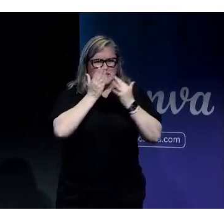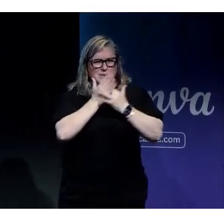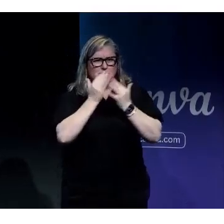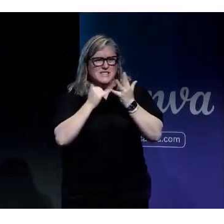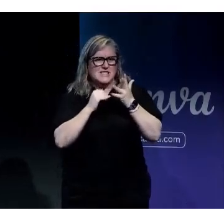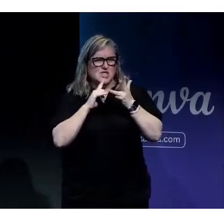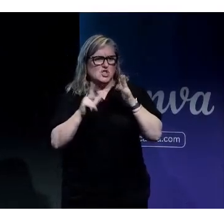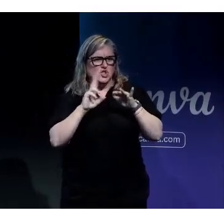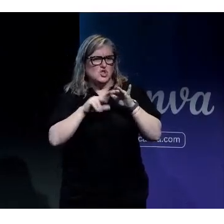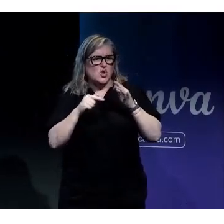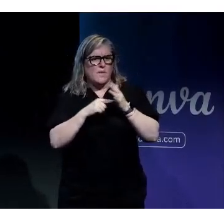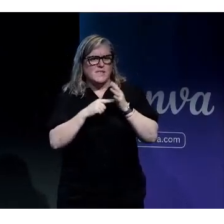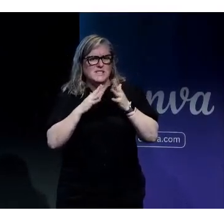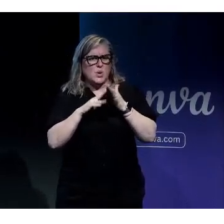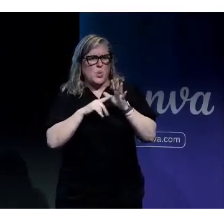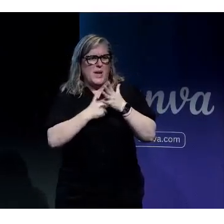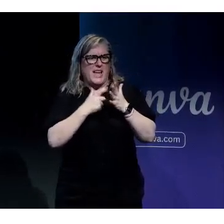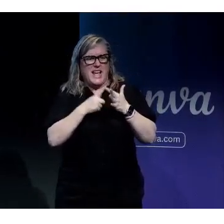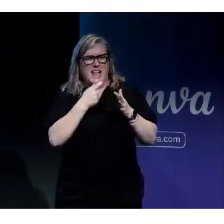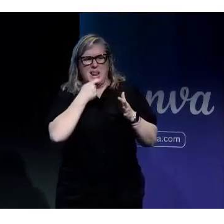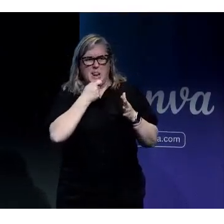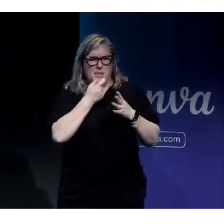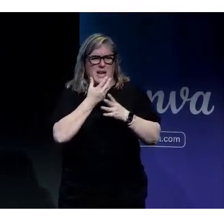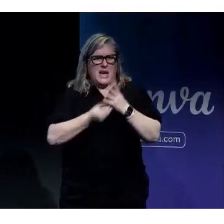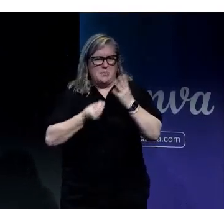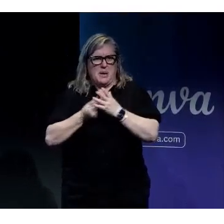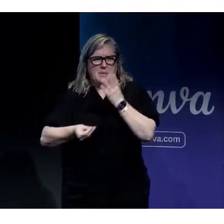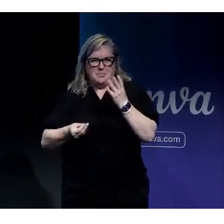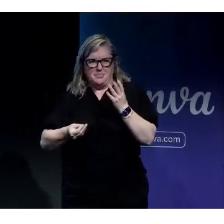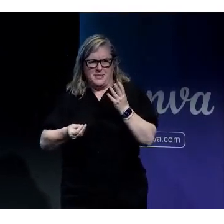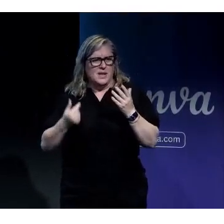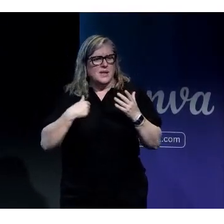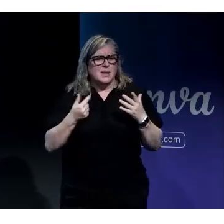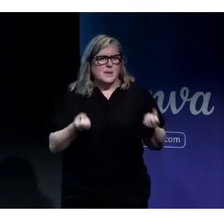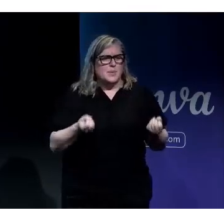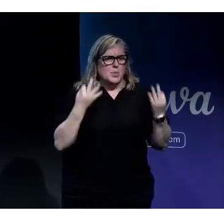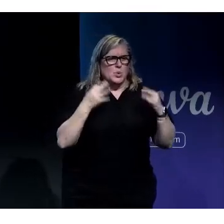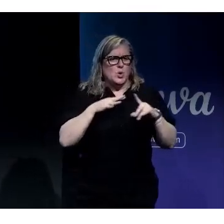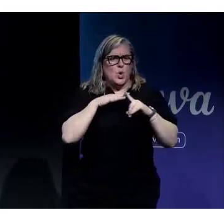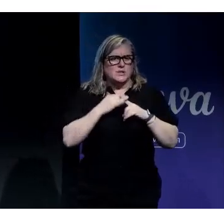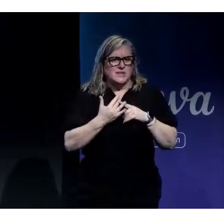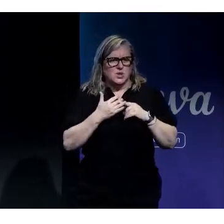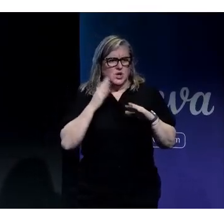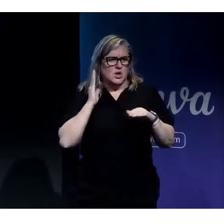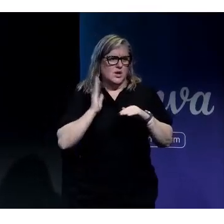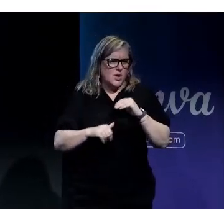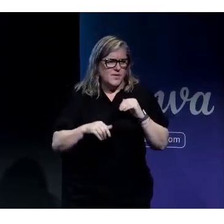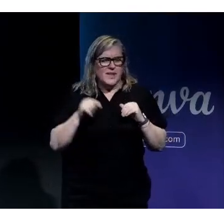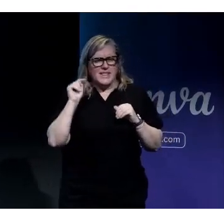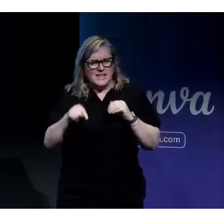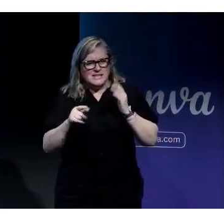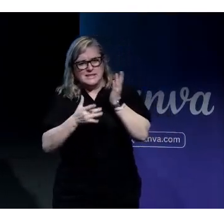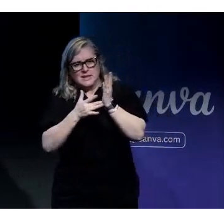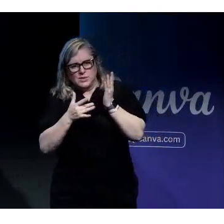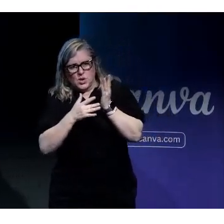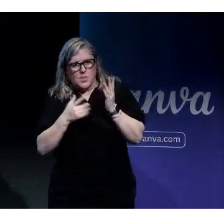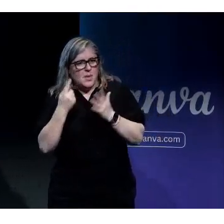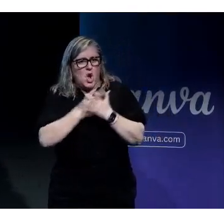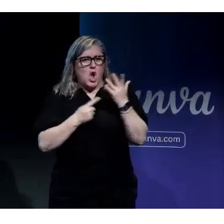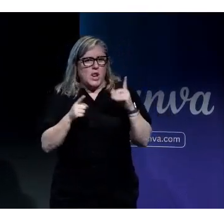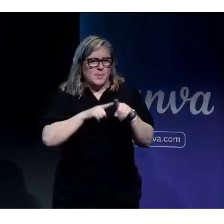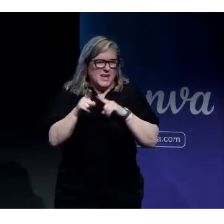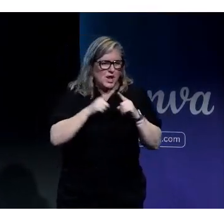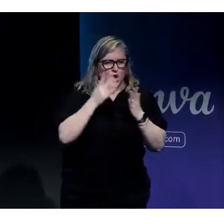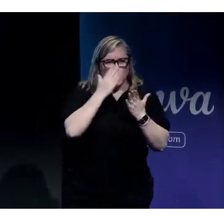some holes. And part of that was because I hadn't really contextualized a lot about assistive technology. I had only learned a bunch